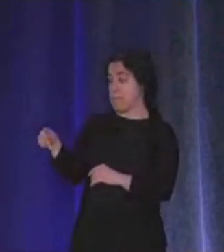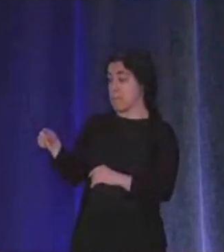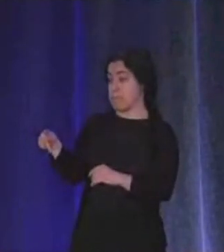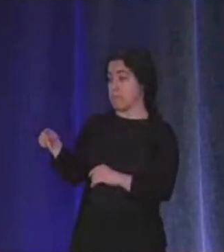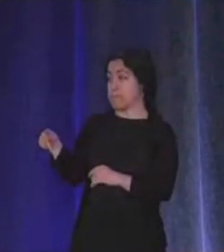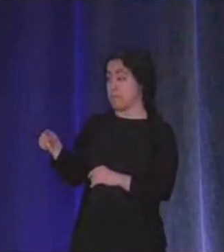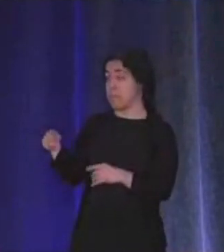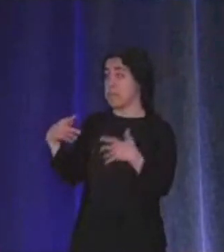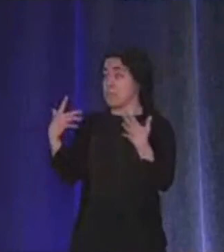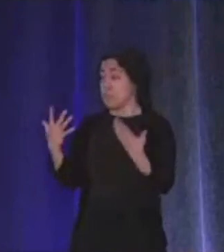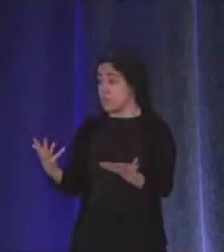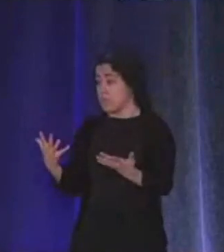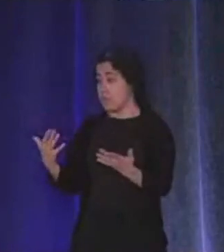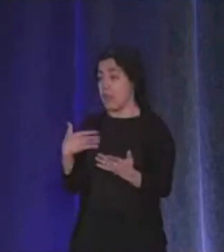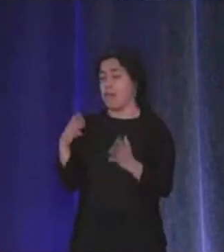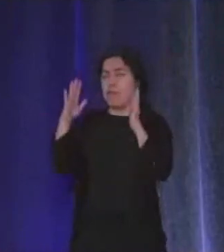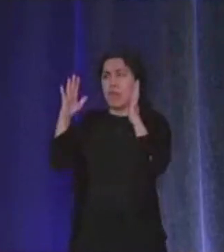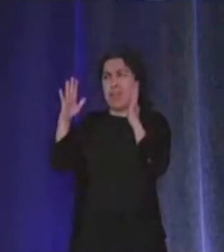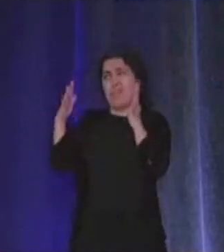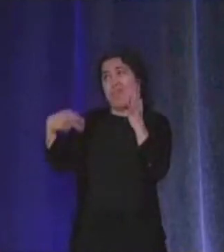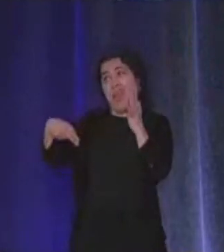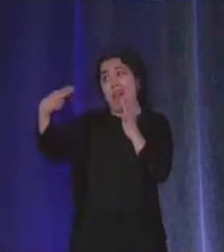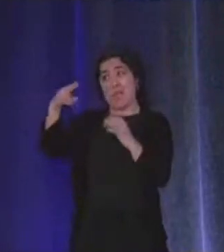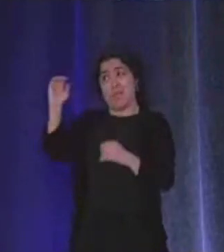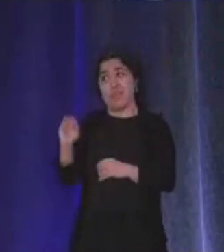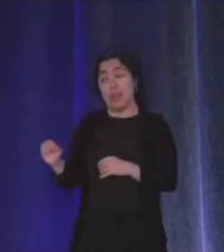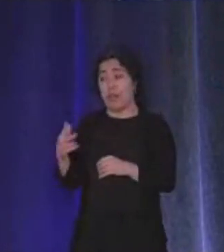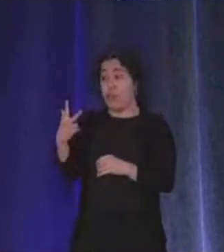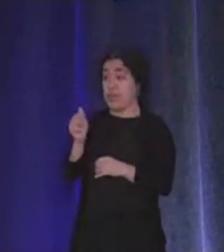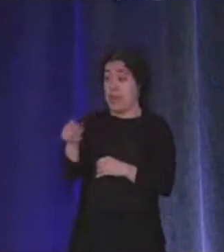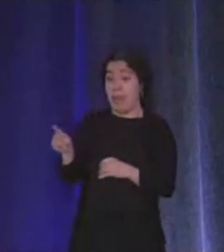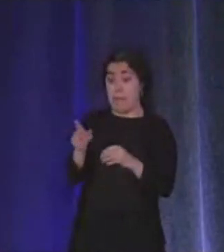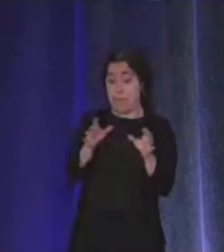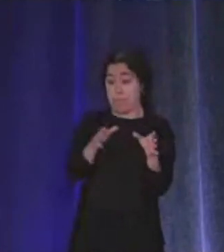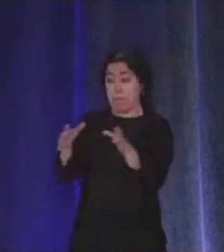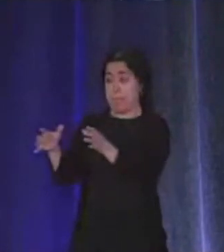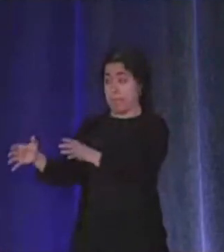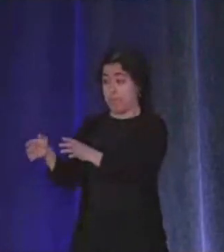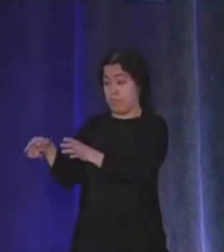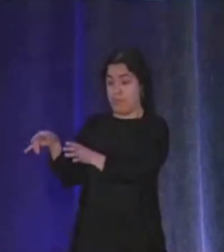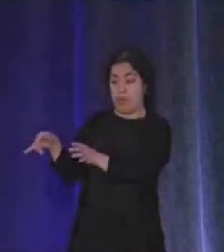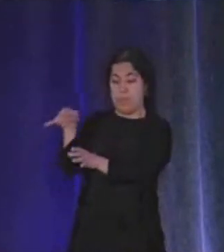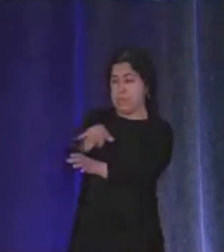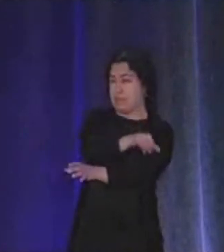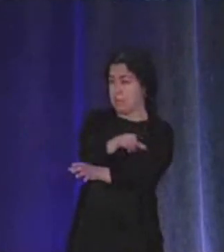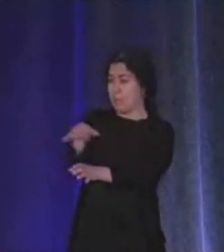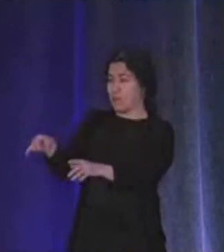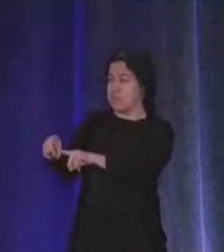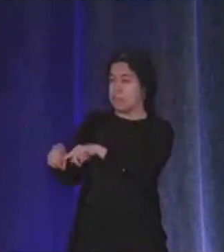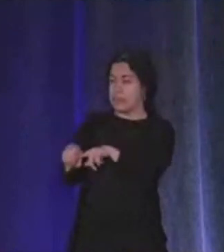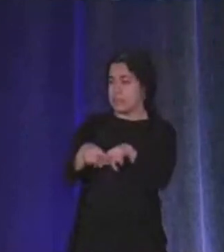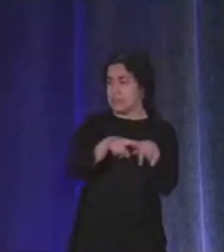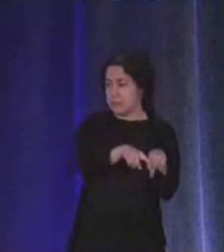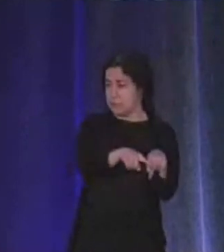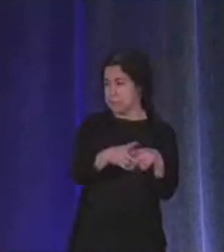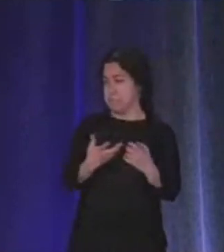And so there's a great chance that those three apps are going to use very similar dependencies.